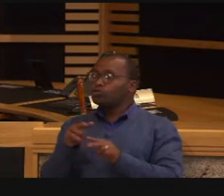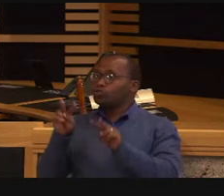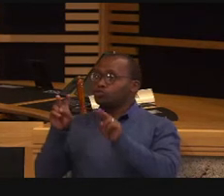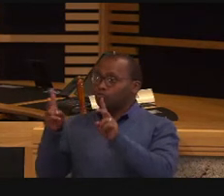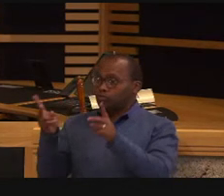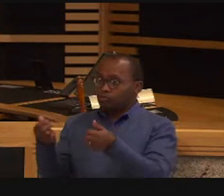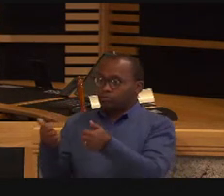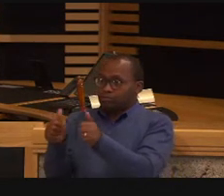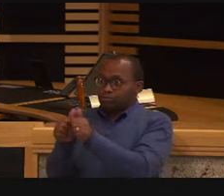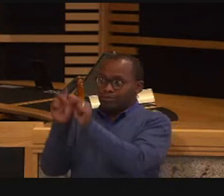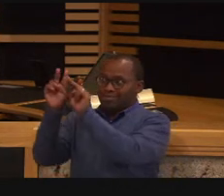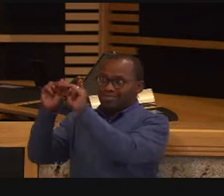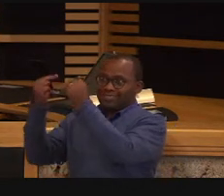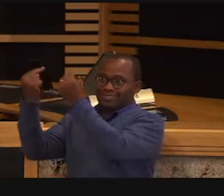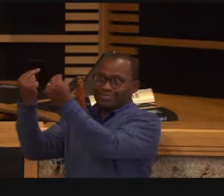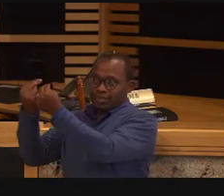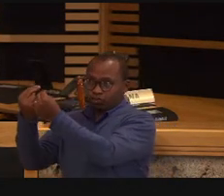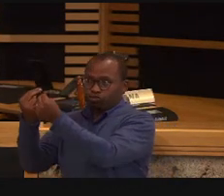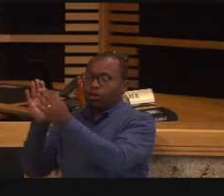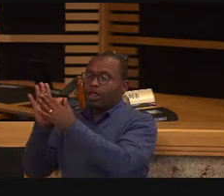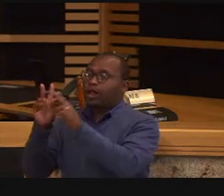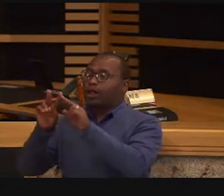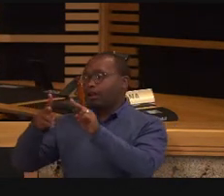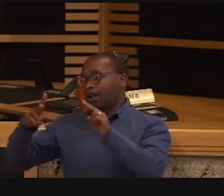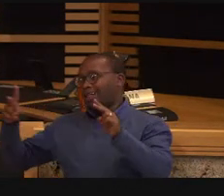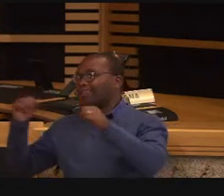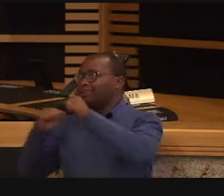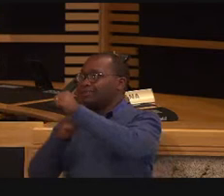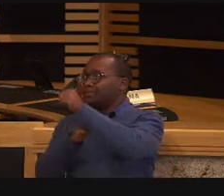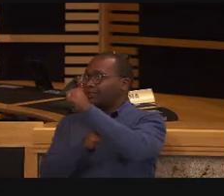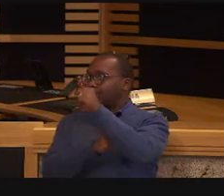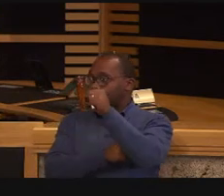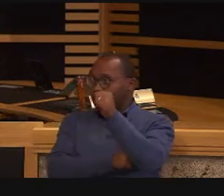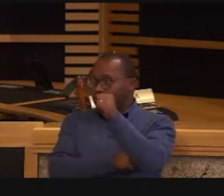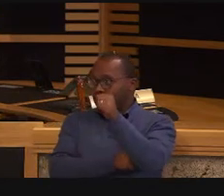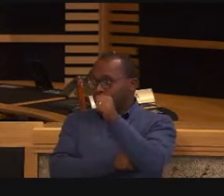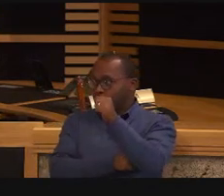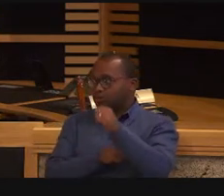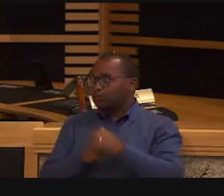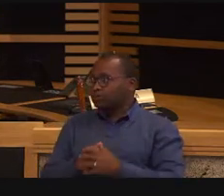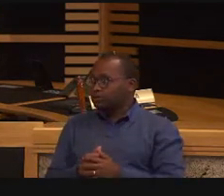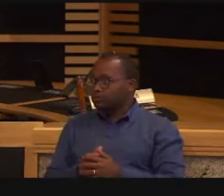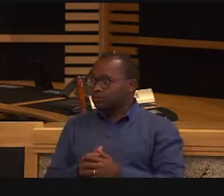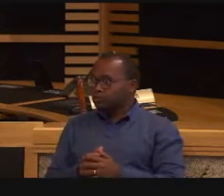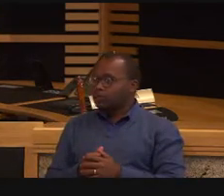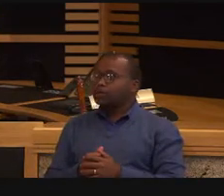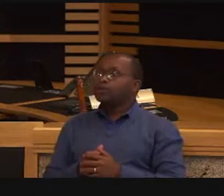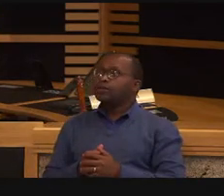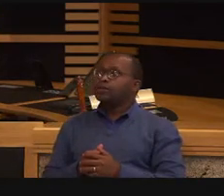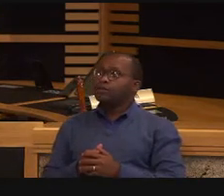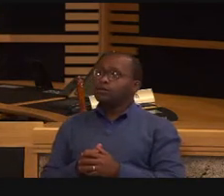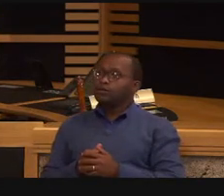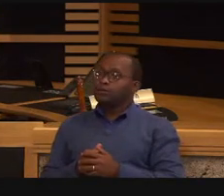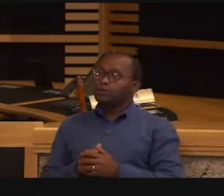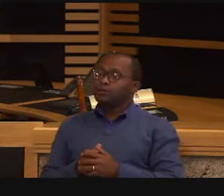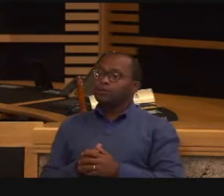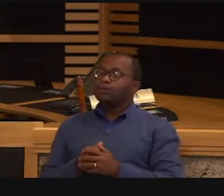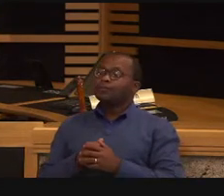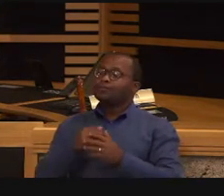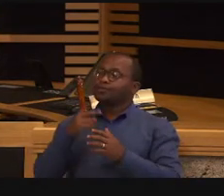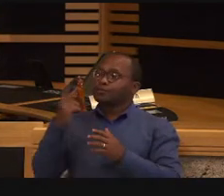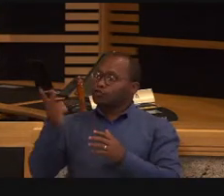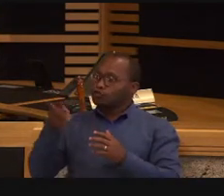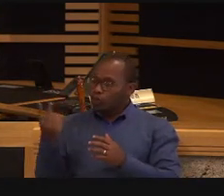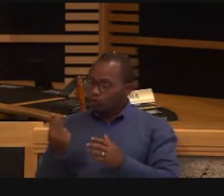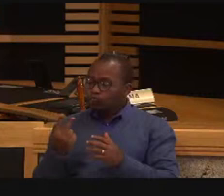and stakeholders that are involved. So, and including the checking the laws and the legislations that are there